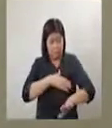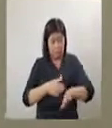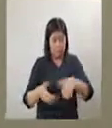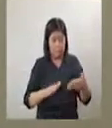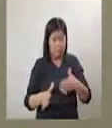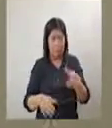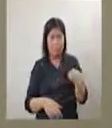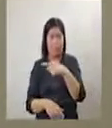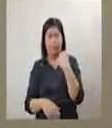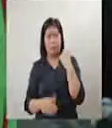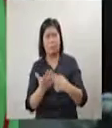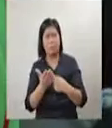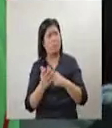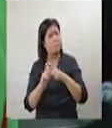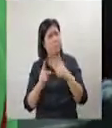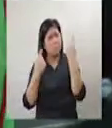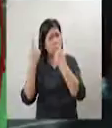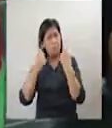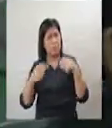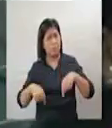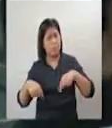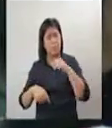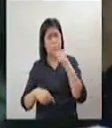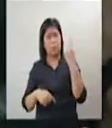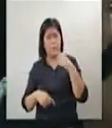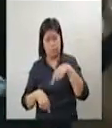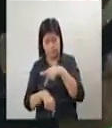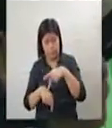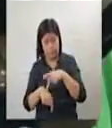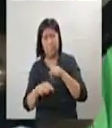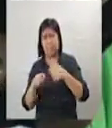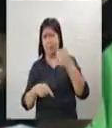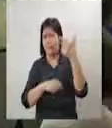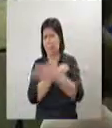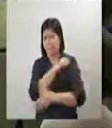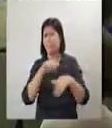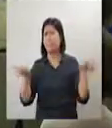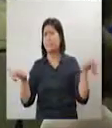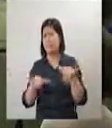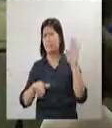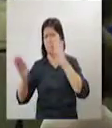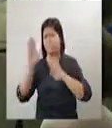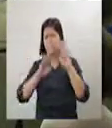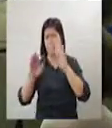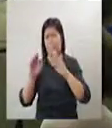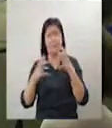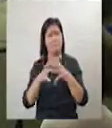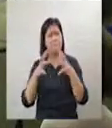overseas, because we also have a lot of Filipino domestic workers who,